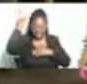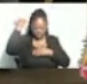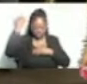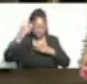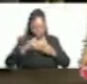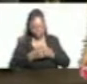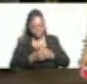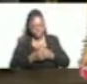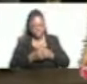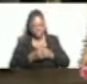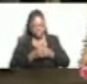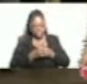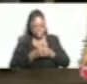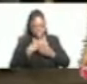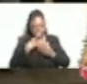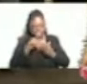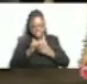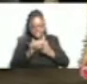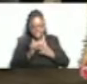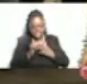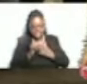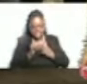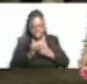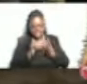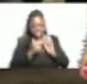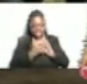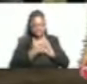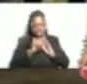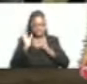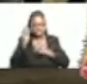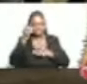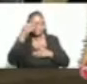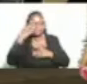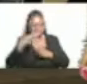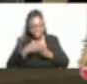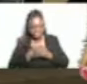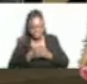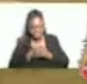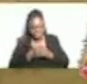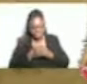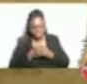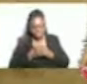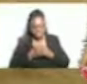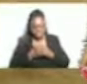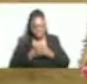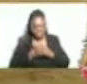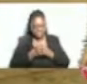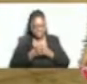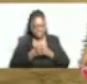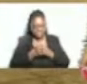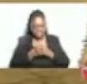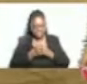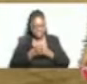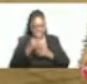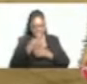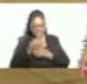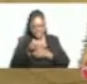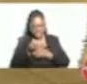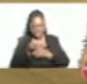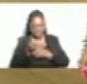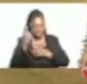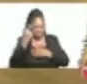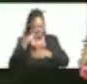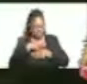The pavilion was basically the creme de la creme, or the cherry on the top, as you would say. And so for